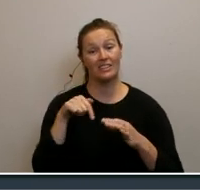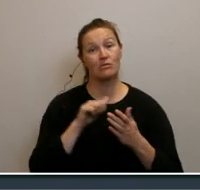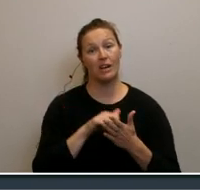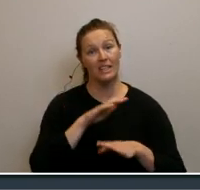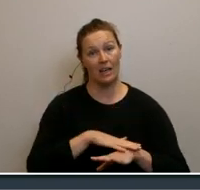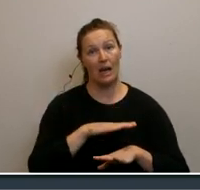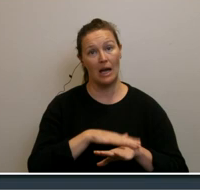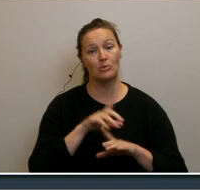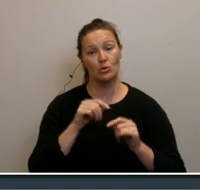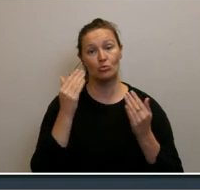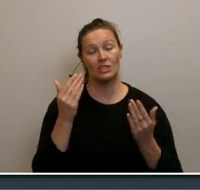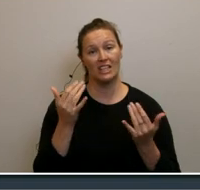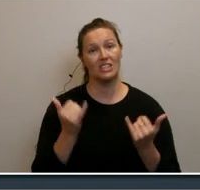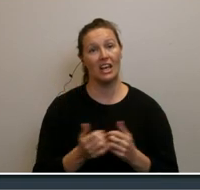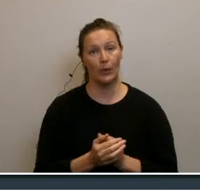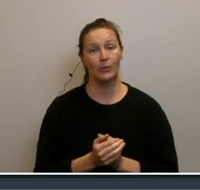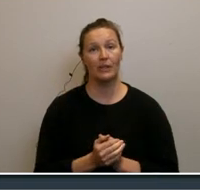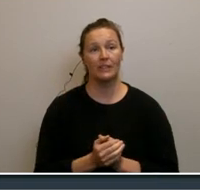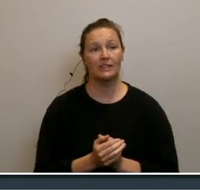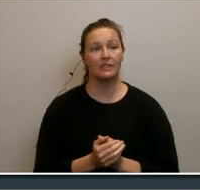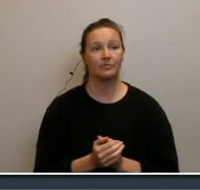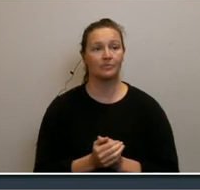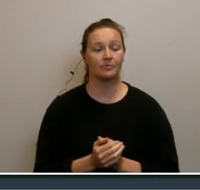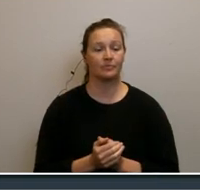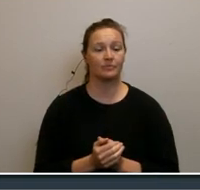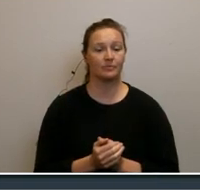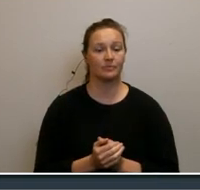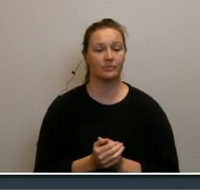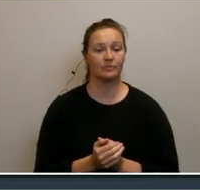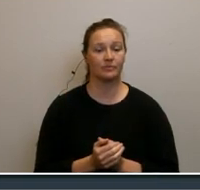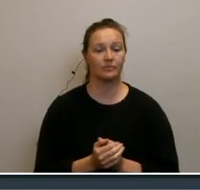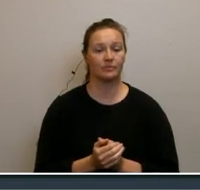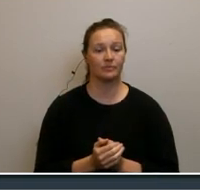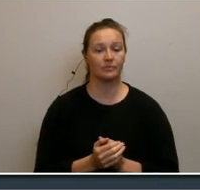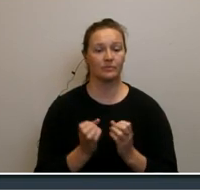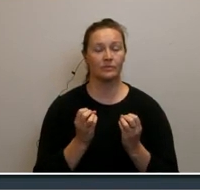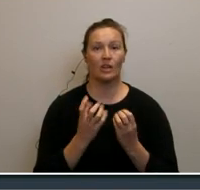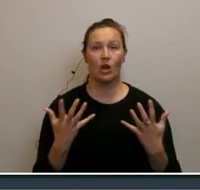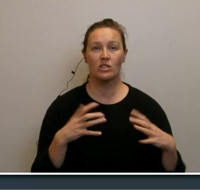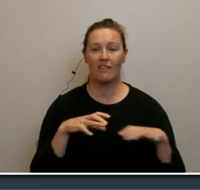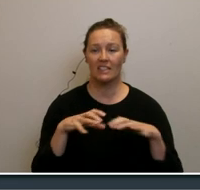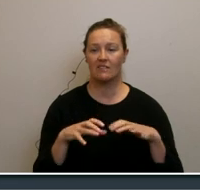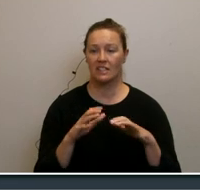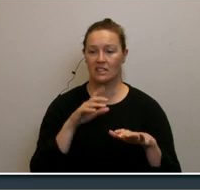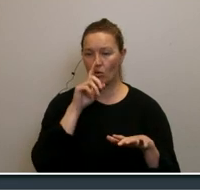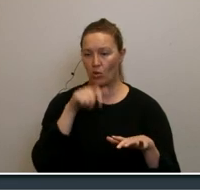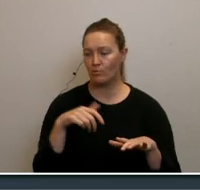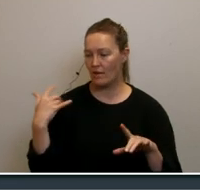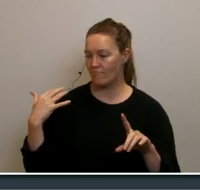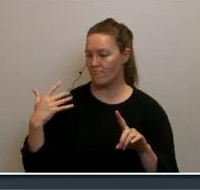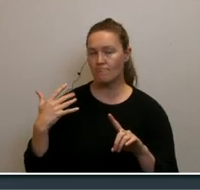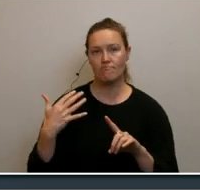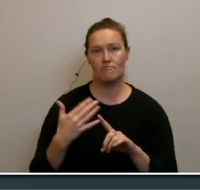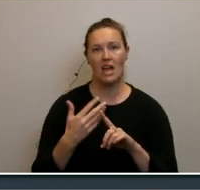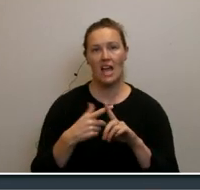this presentation to be made at this stage, given a lot of activities in the recent years in Hawke's Bay